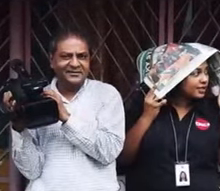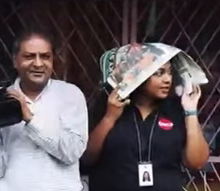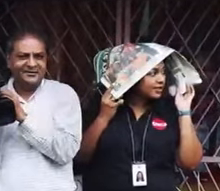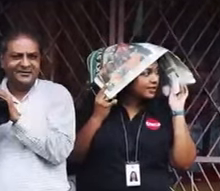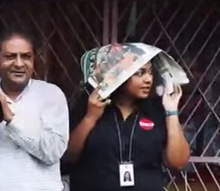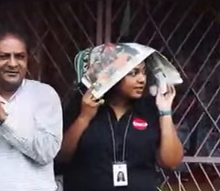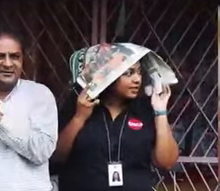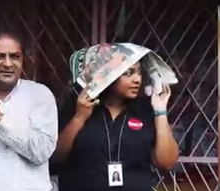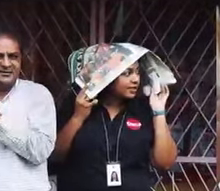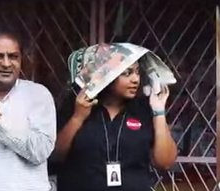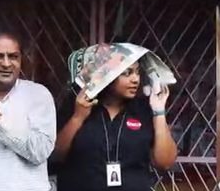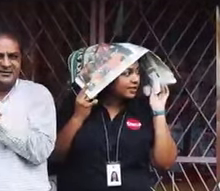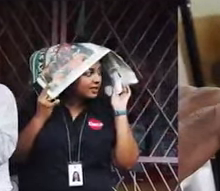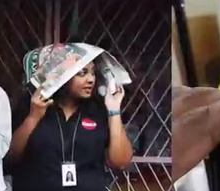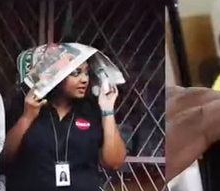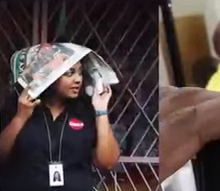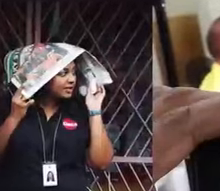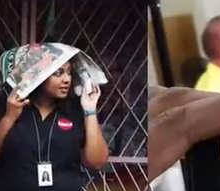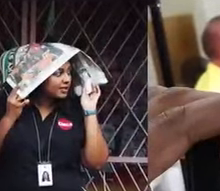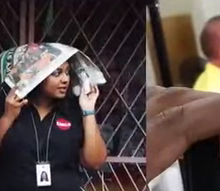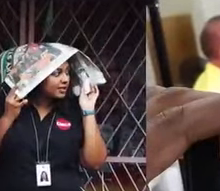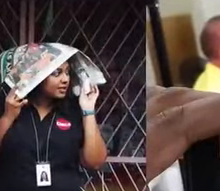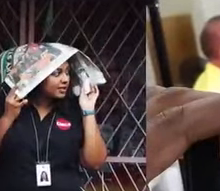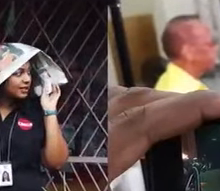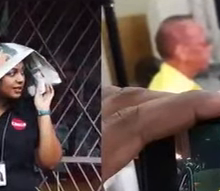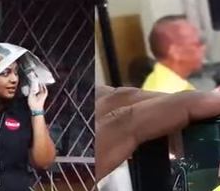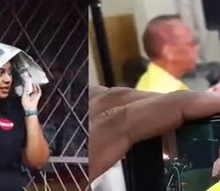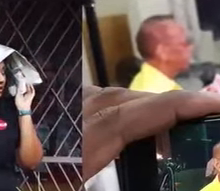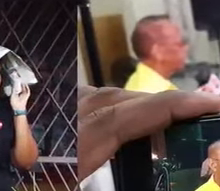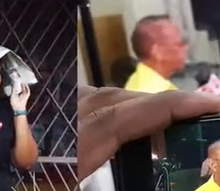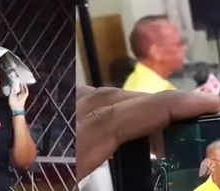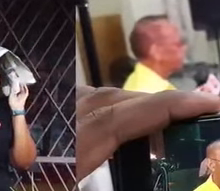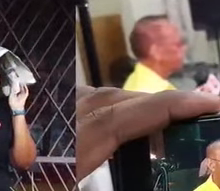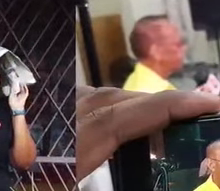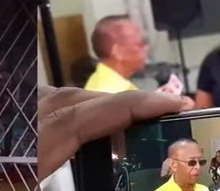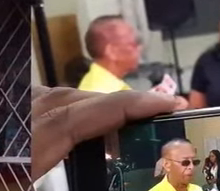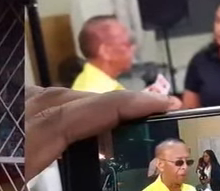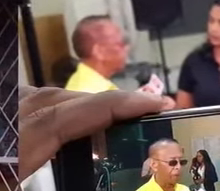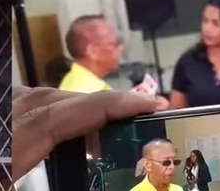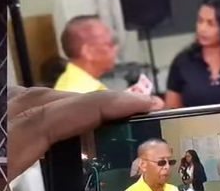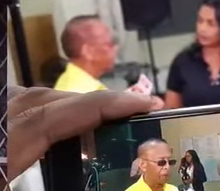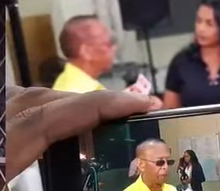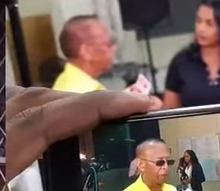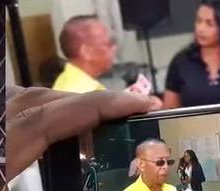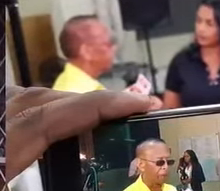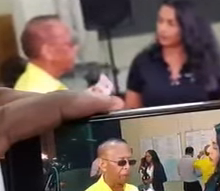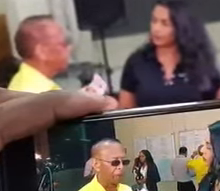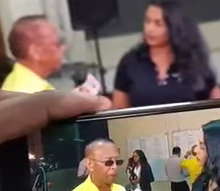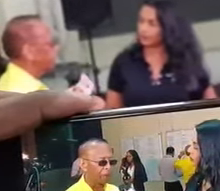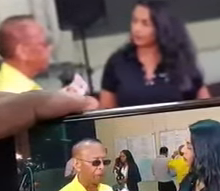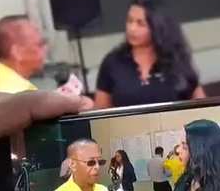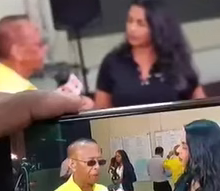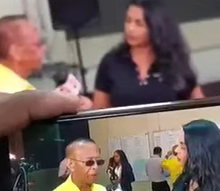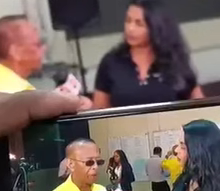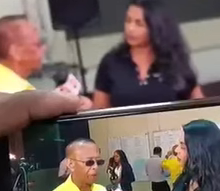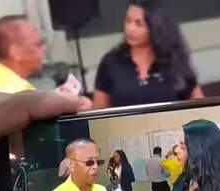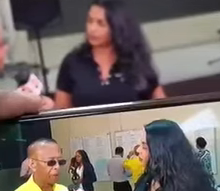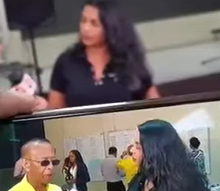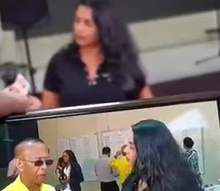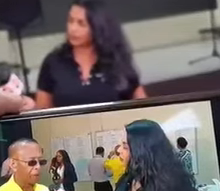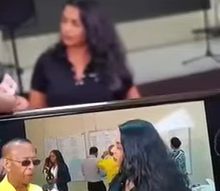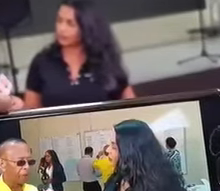It's a privilege to be in your homes and hearts. With every story and every newscast, CNC3 is keeping you informed